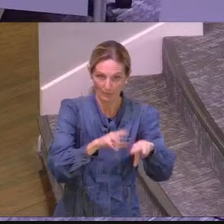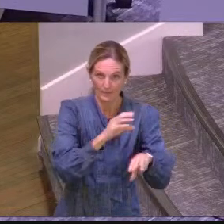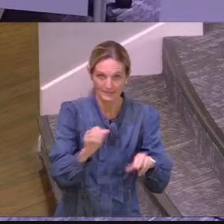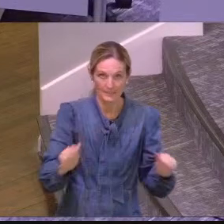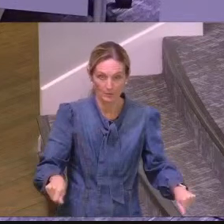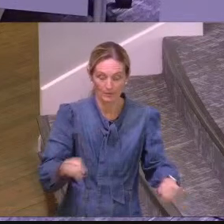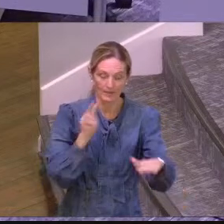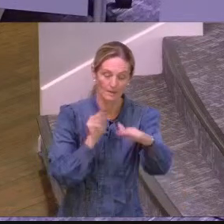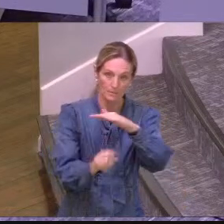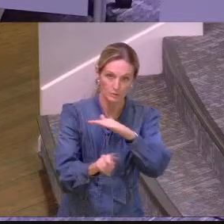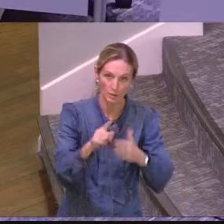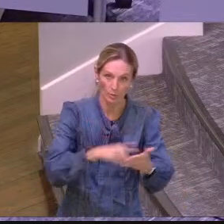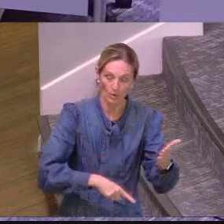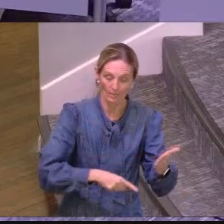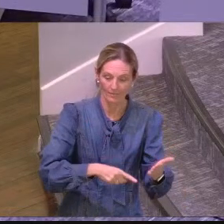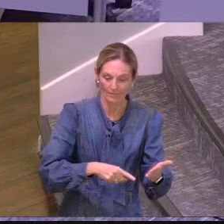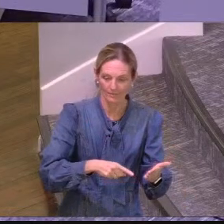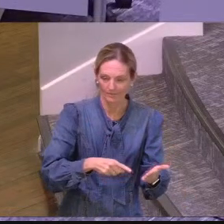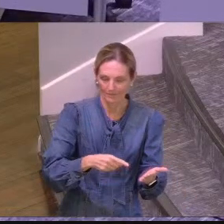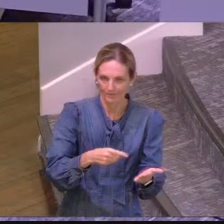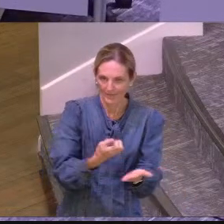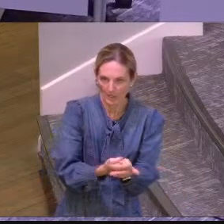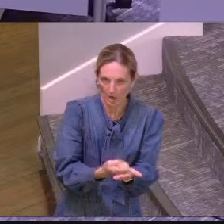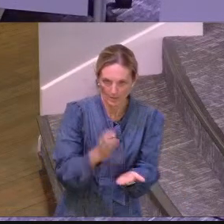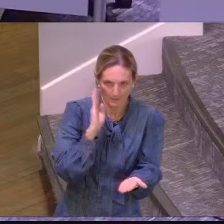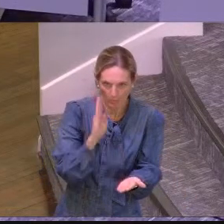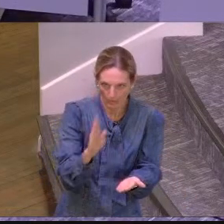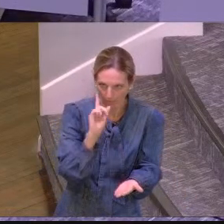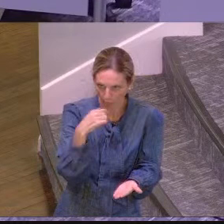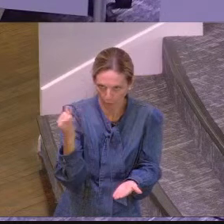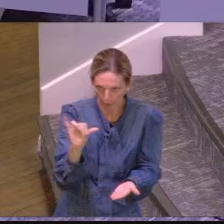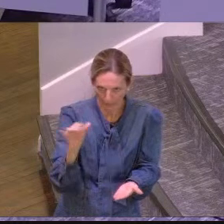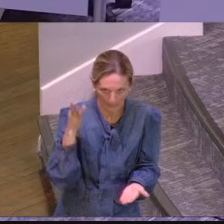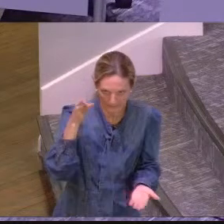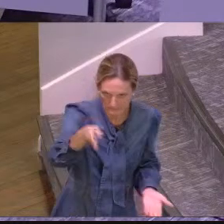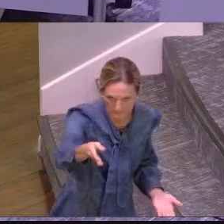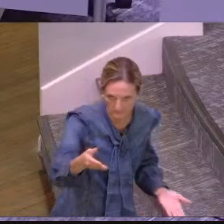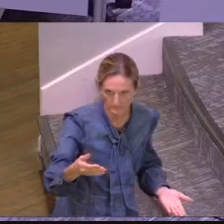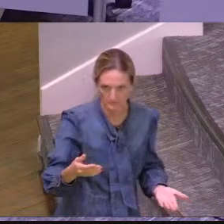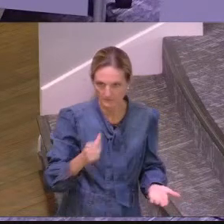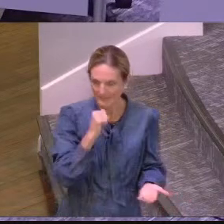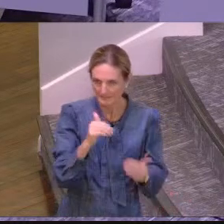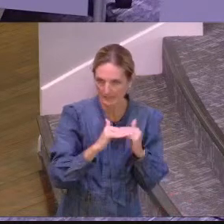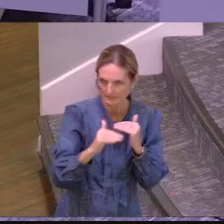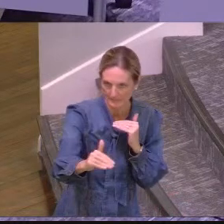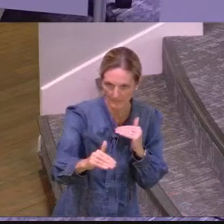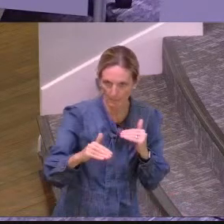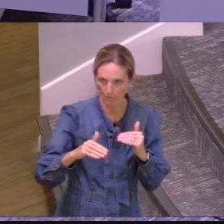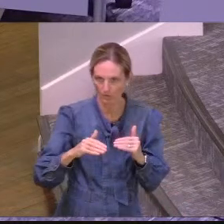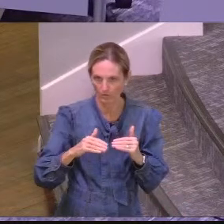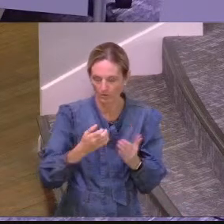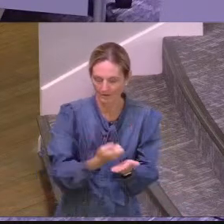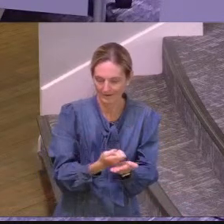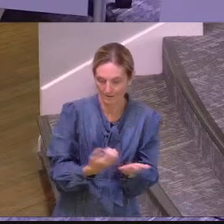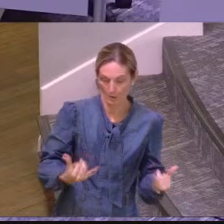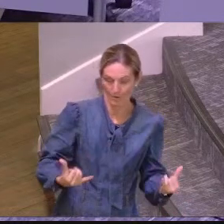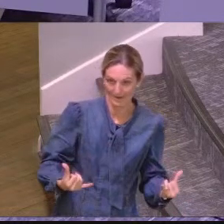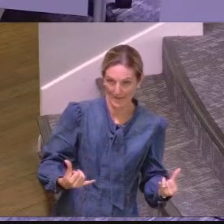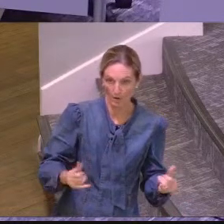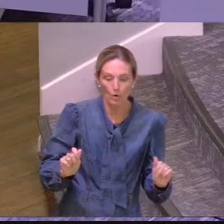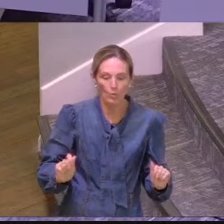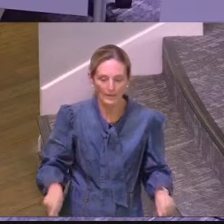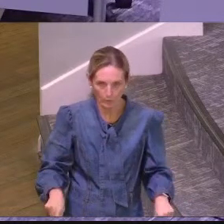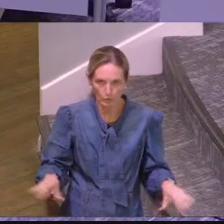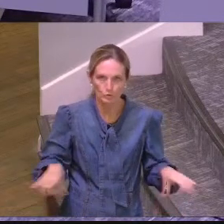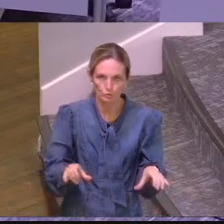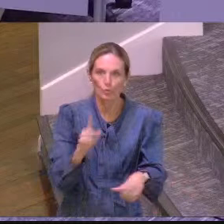what our economy is going to be like, knowing that things are very unstable in the economy now, we could do a one-time